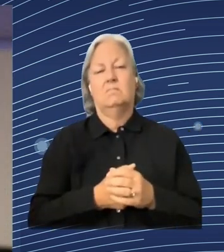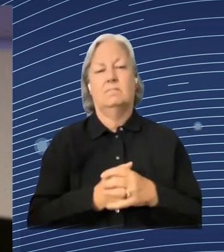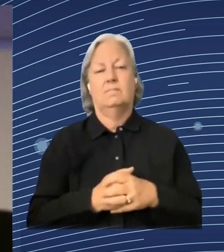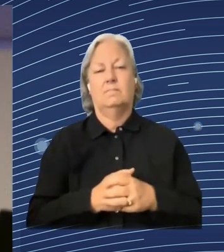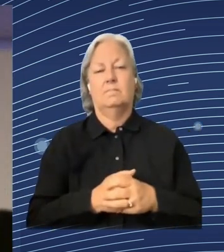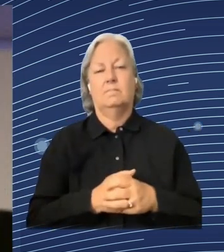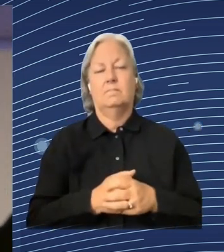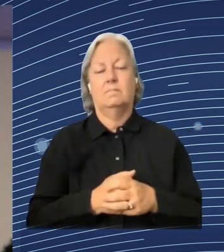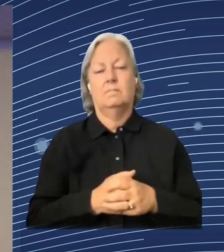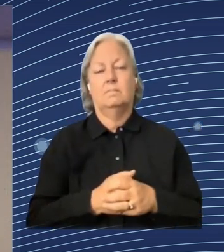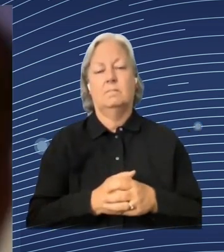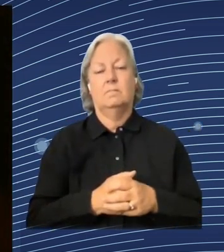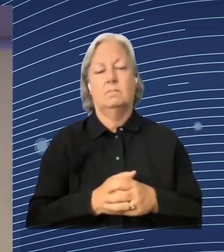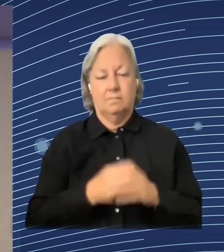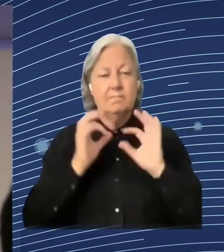More similar questions. Yes.